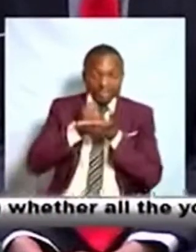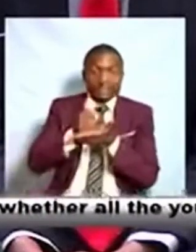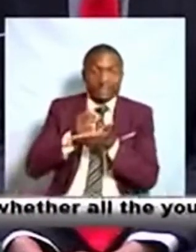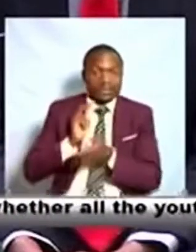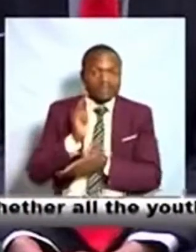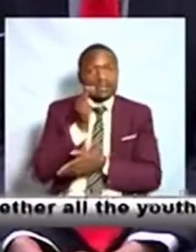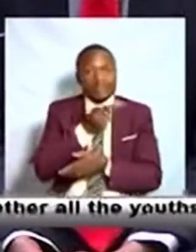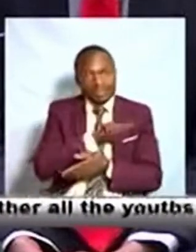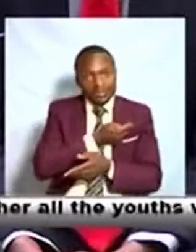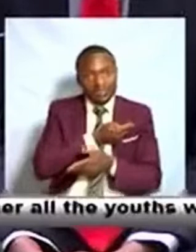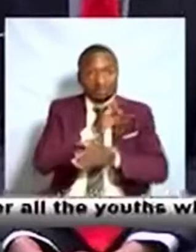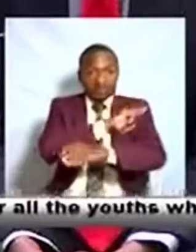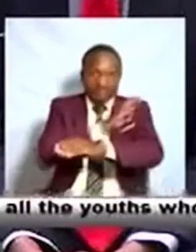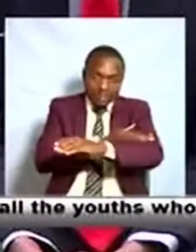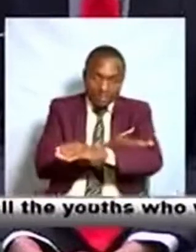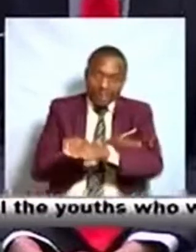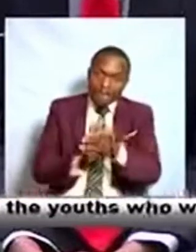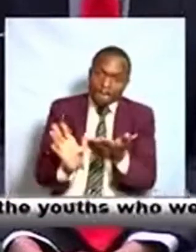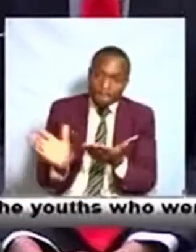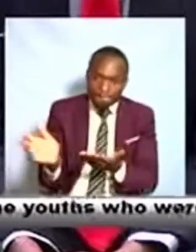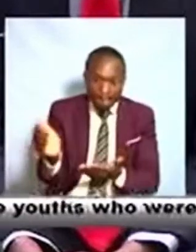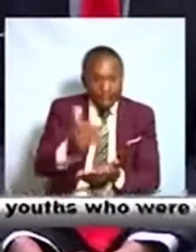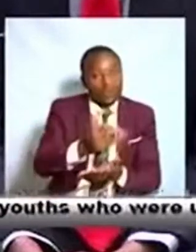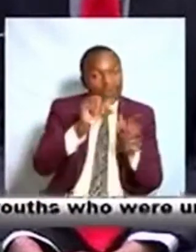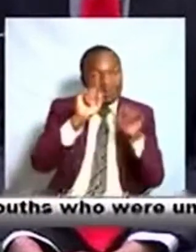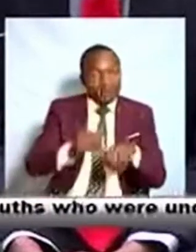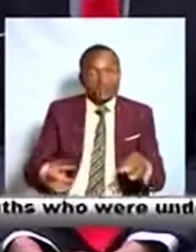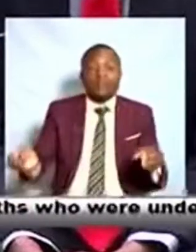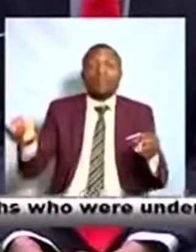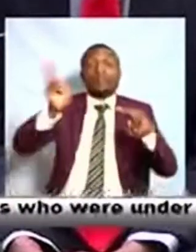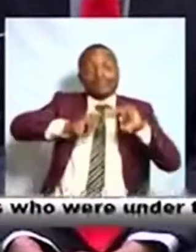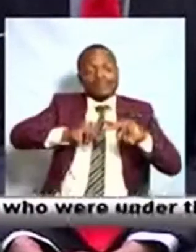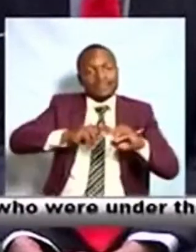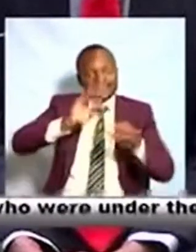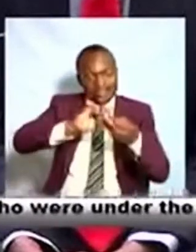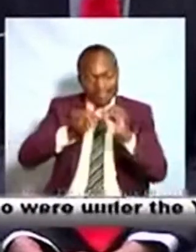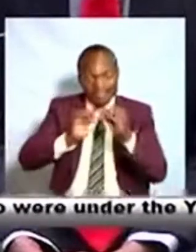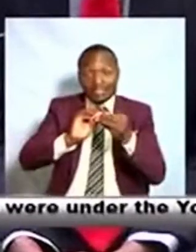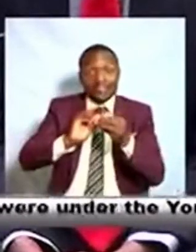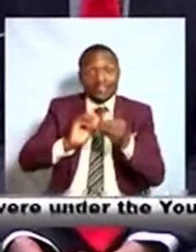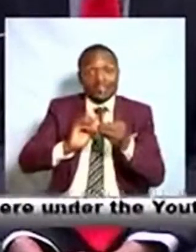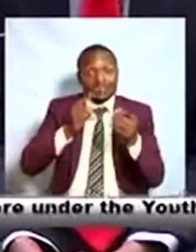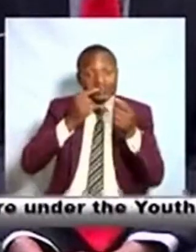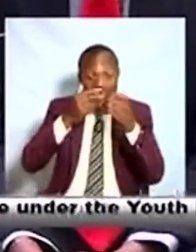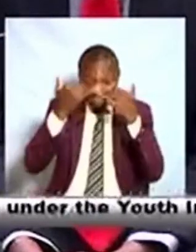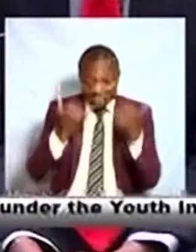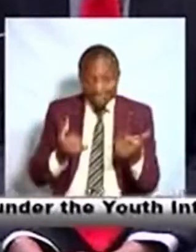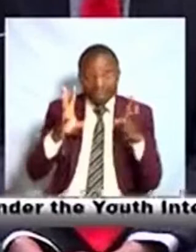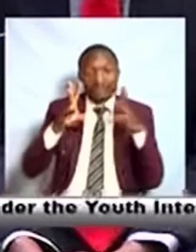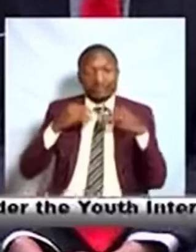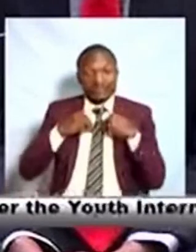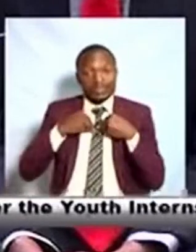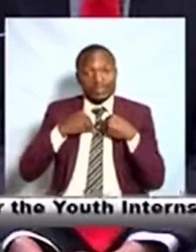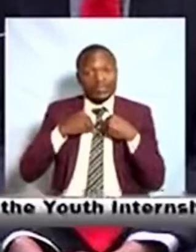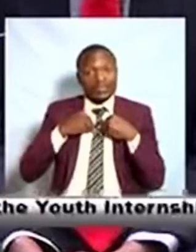resource mobilization so that we can add the numbers. So as I'm talking to you now, we received the